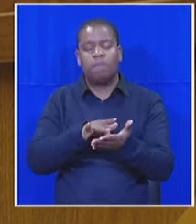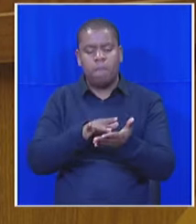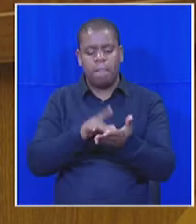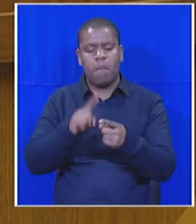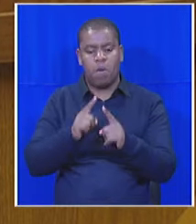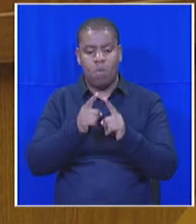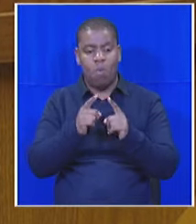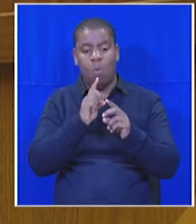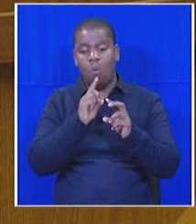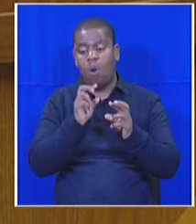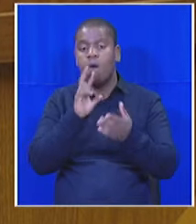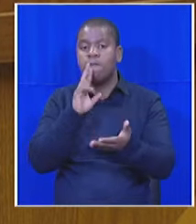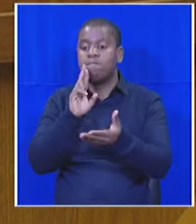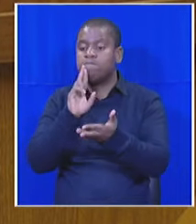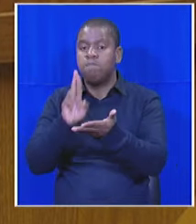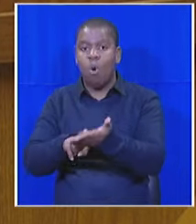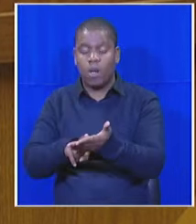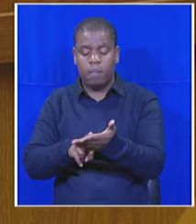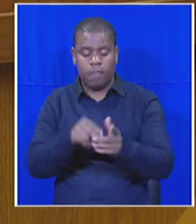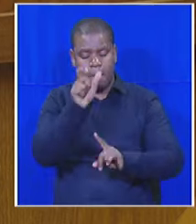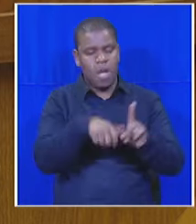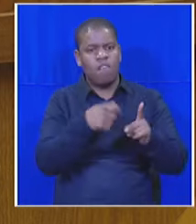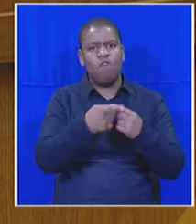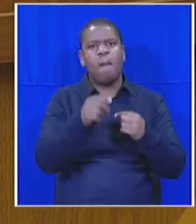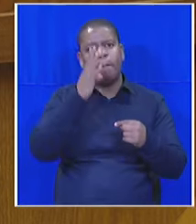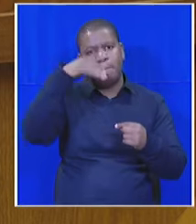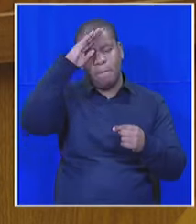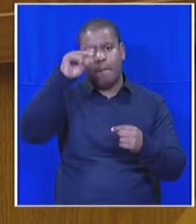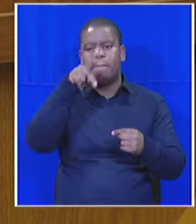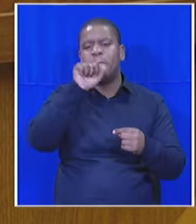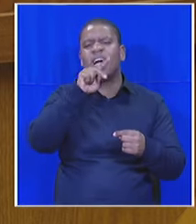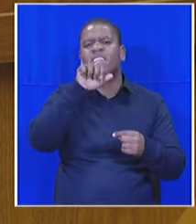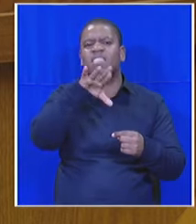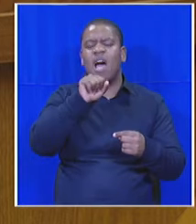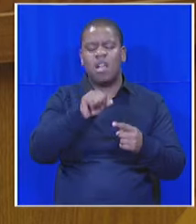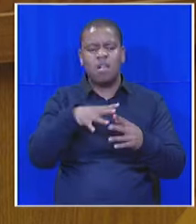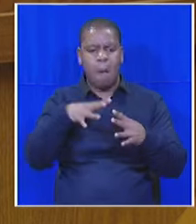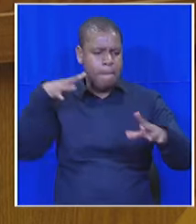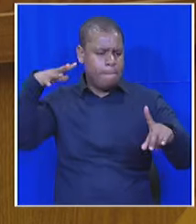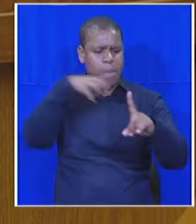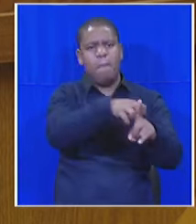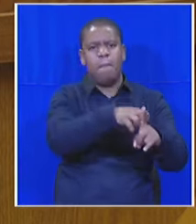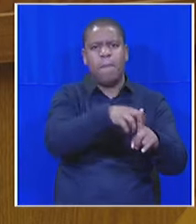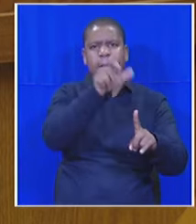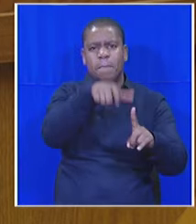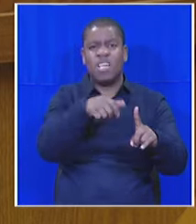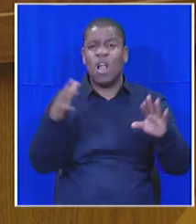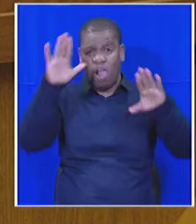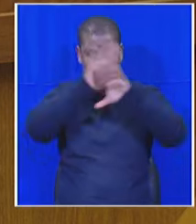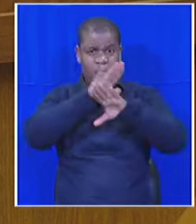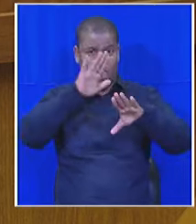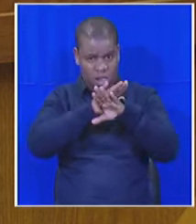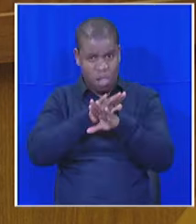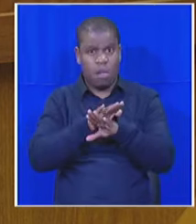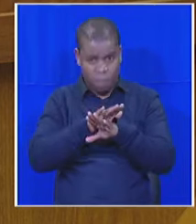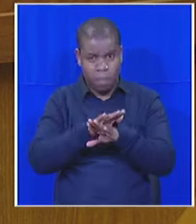Pakistani without a driver's license accidentally killed someone in the dead of the night. And the police,